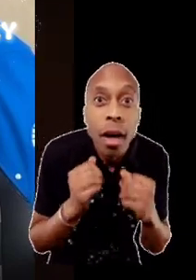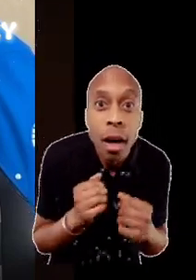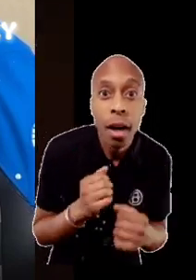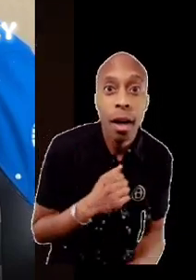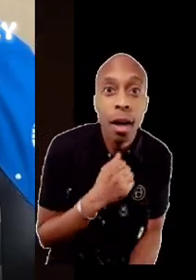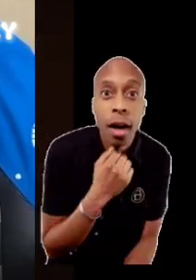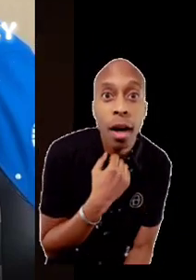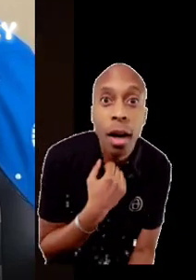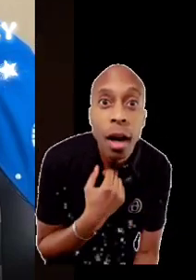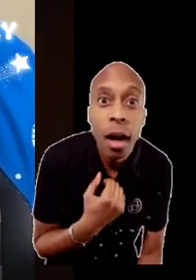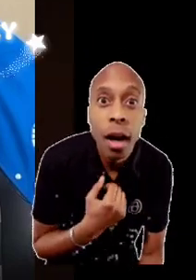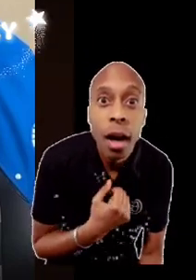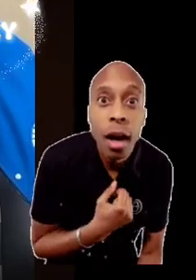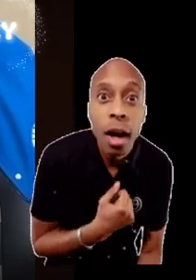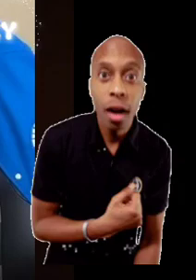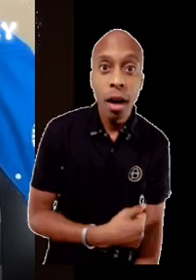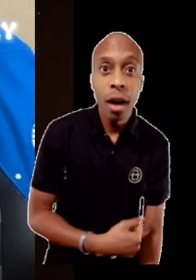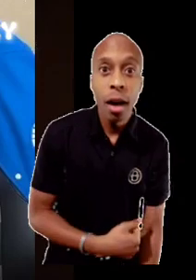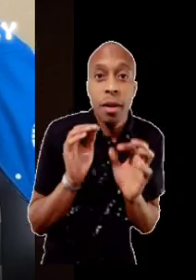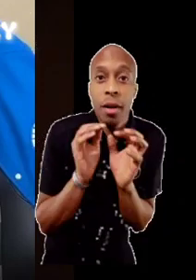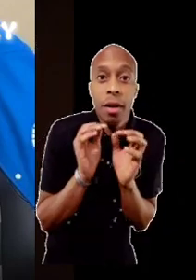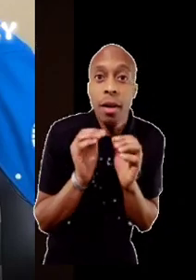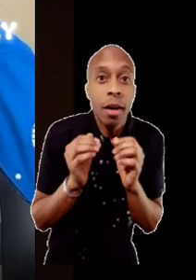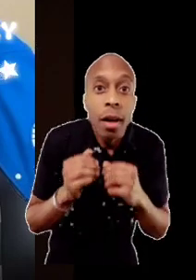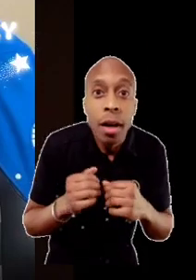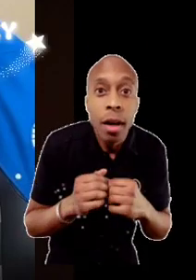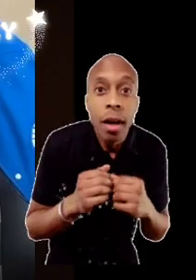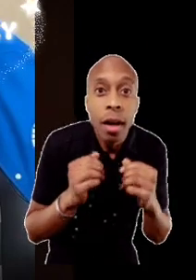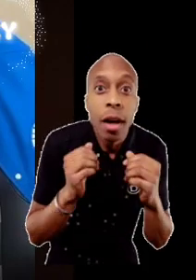Boy, uno will steer people.